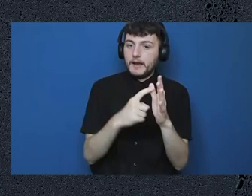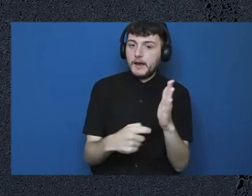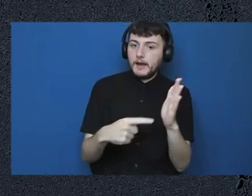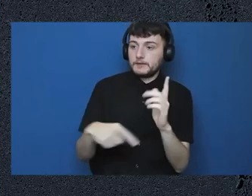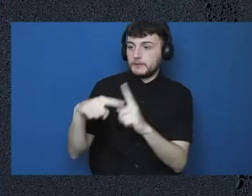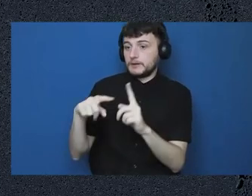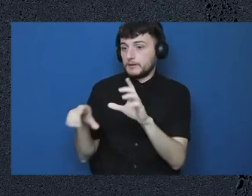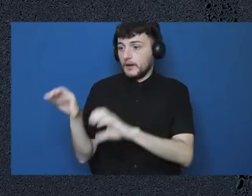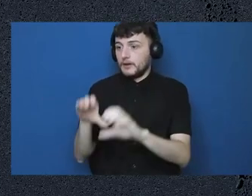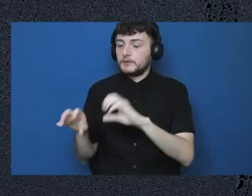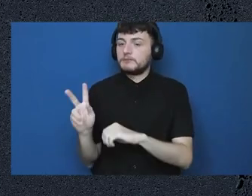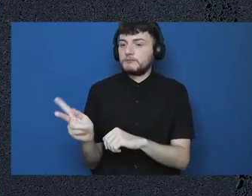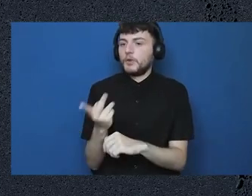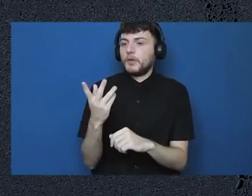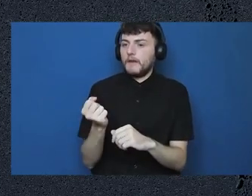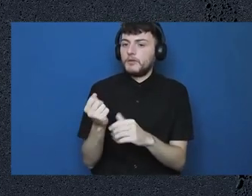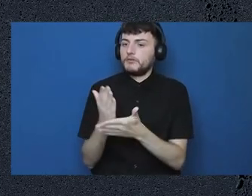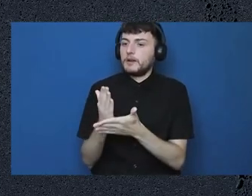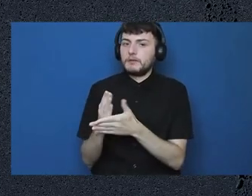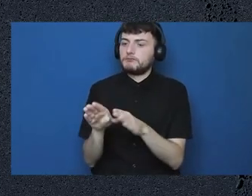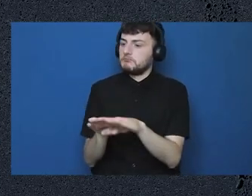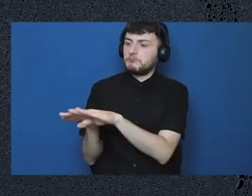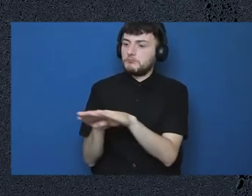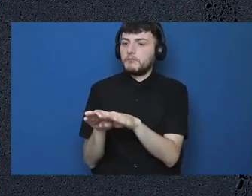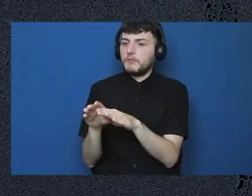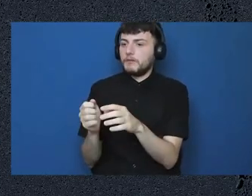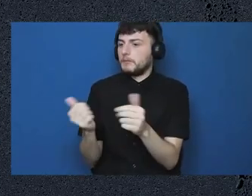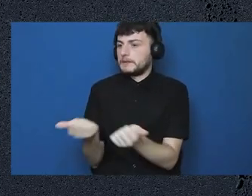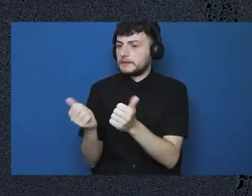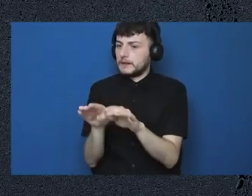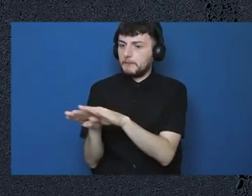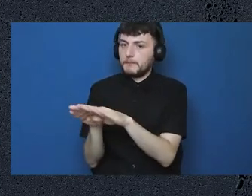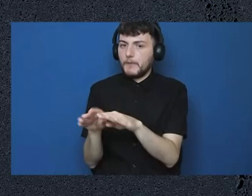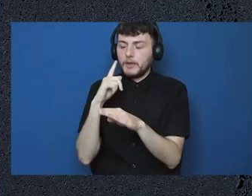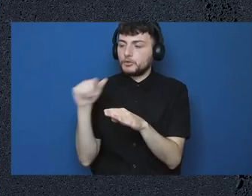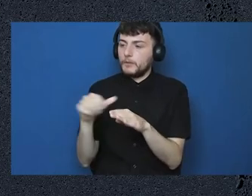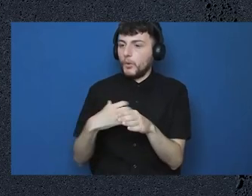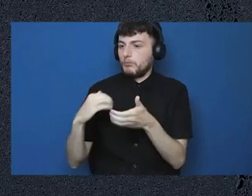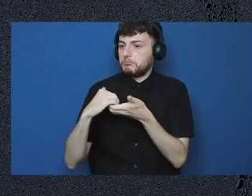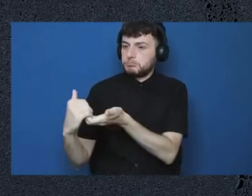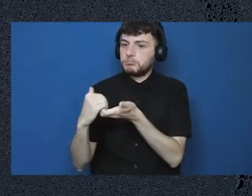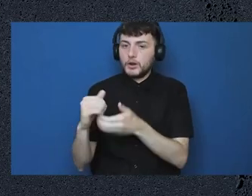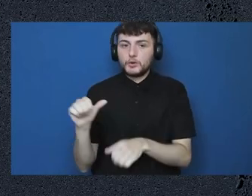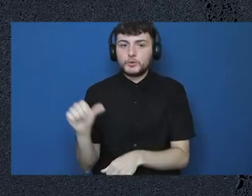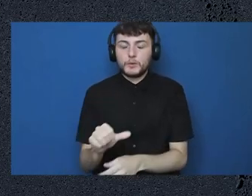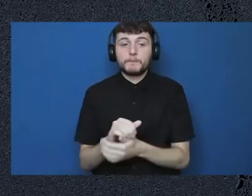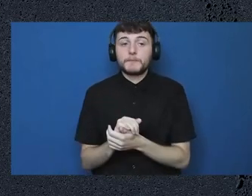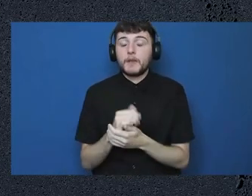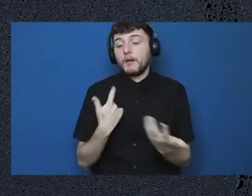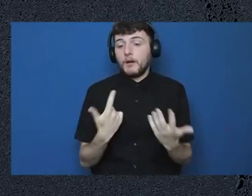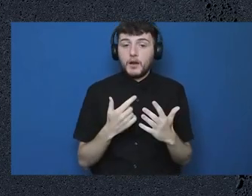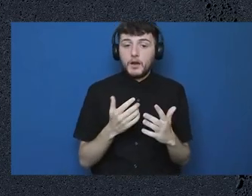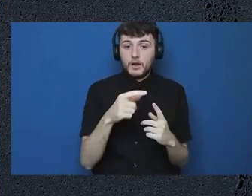really, fundamentally. So I think we should constantly be coming together. But I chose science as the